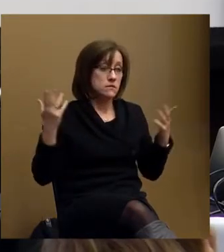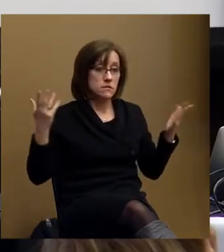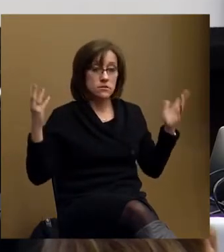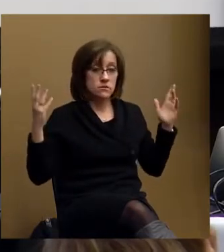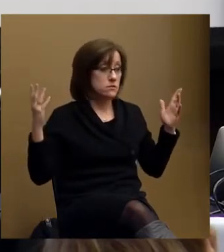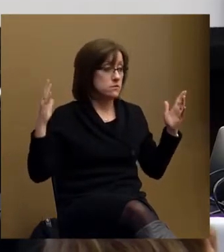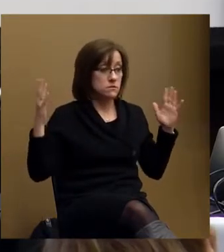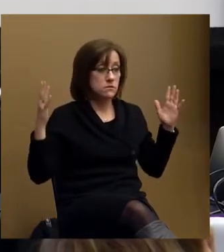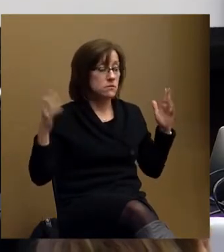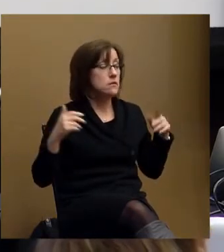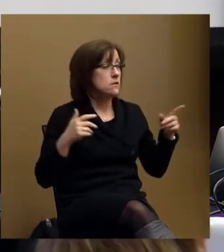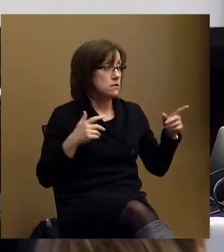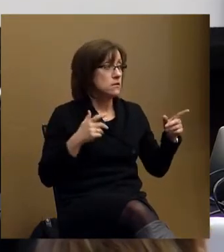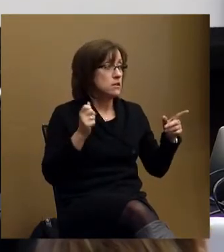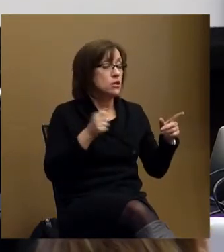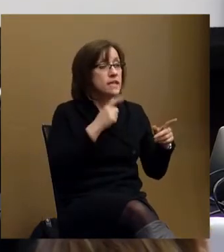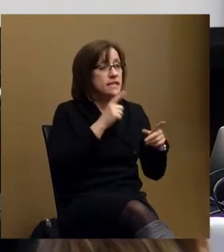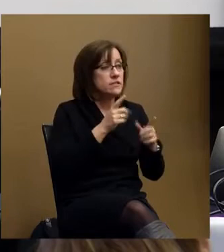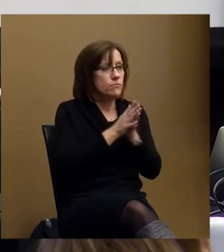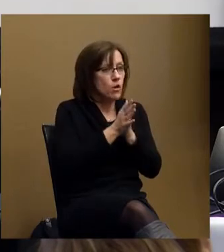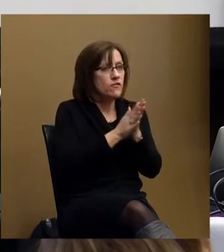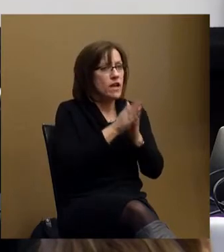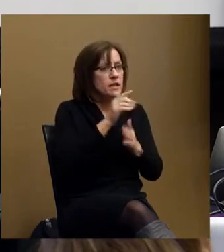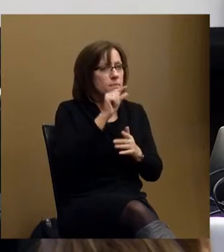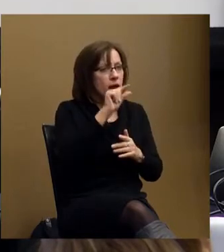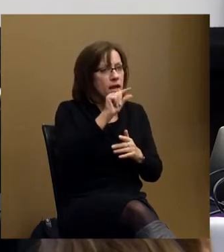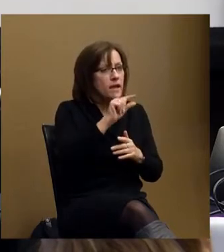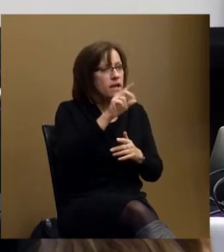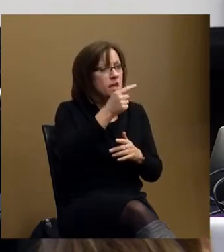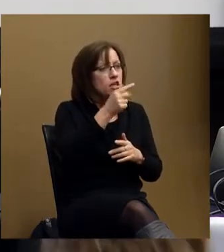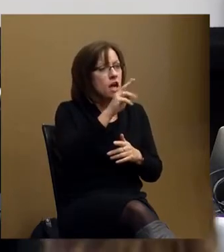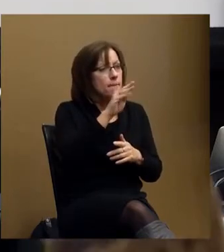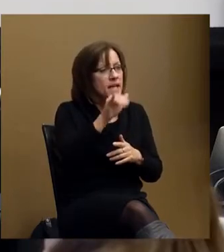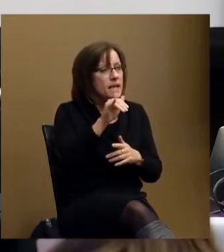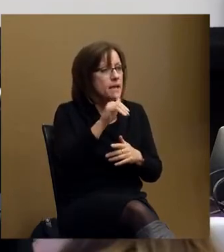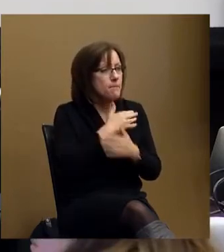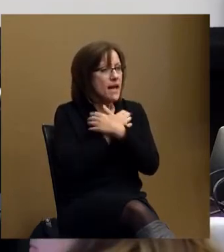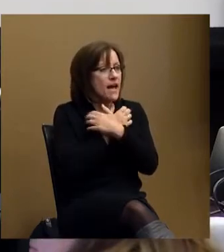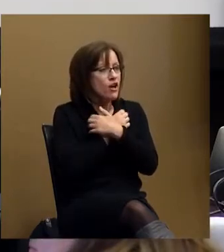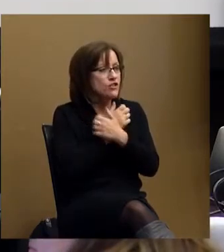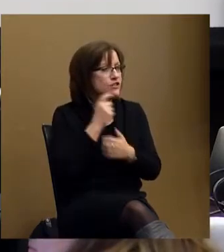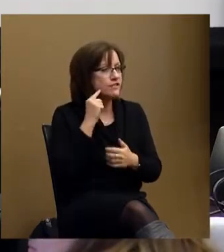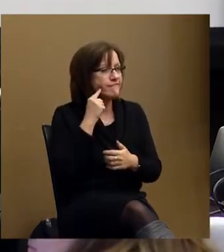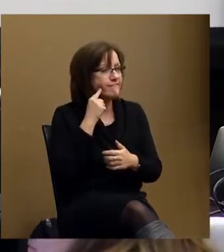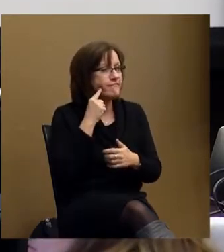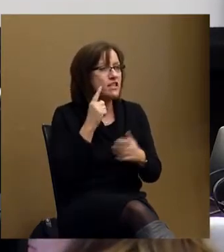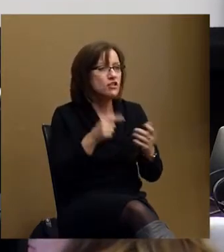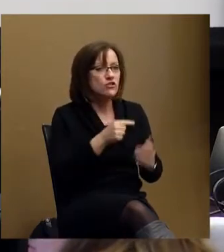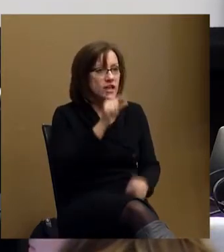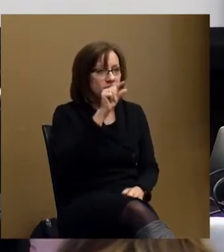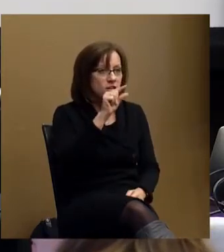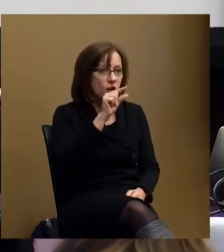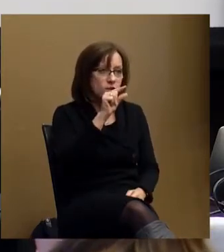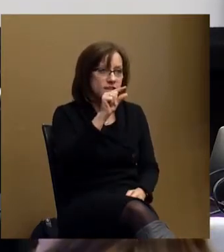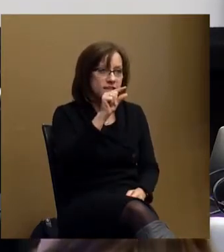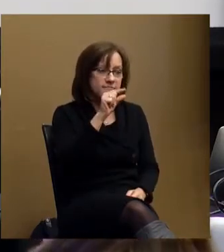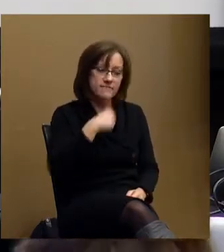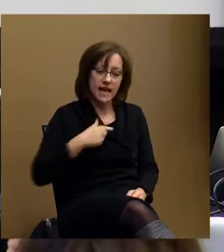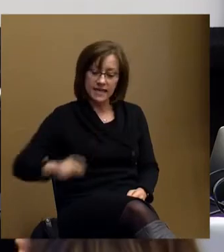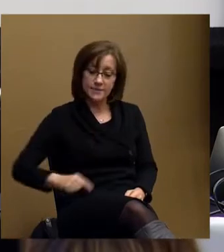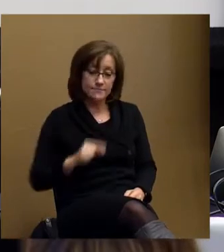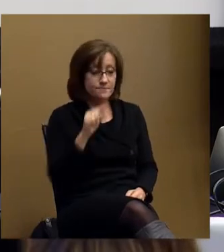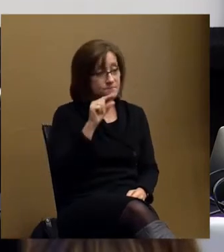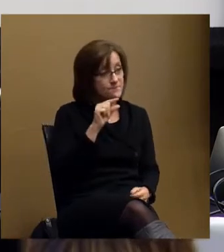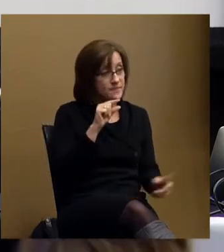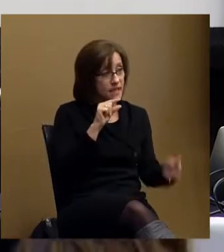by very tiny little gummy bears. So you can hold that gummy bear in front of you, and he'll look at you, and